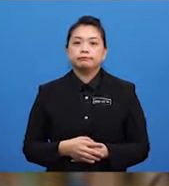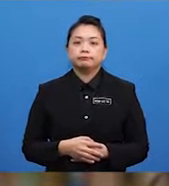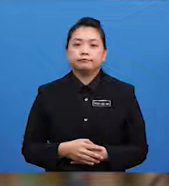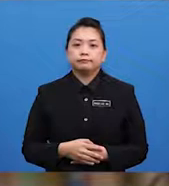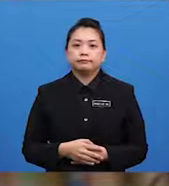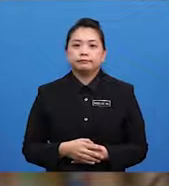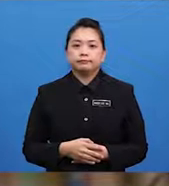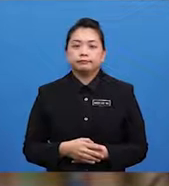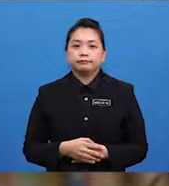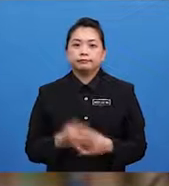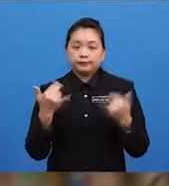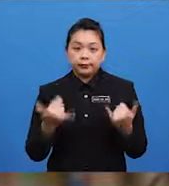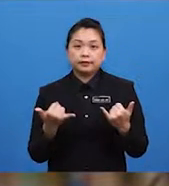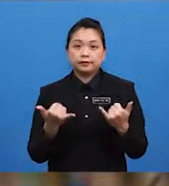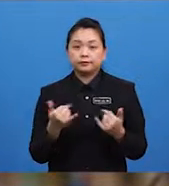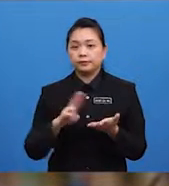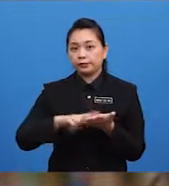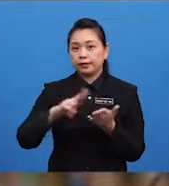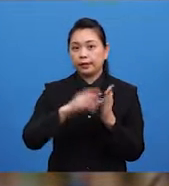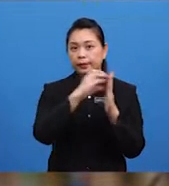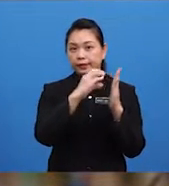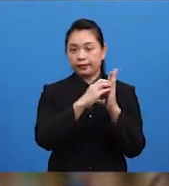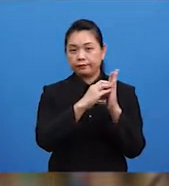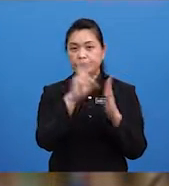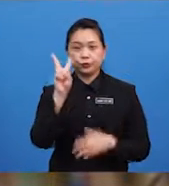Shall we read paragraph 2 together?